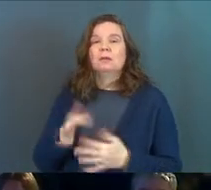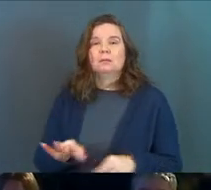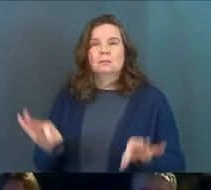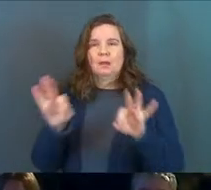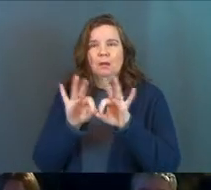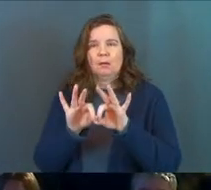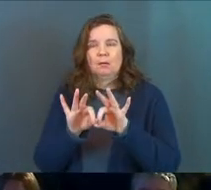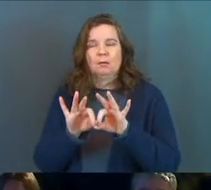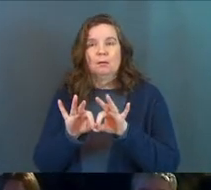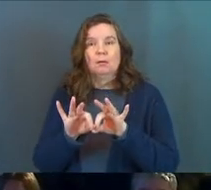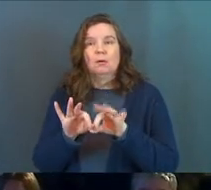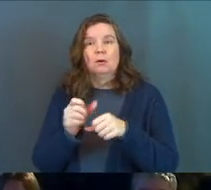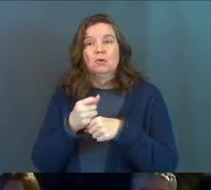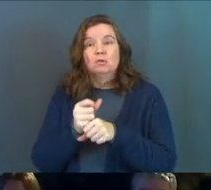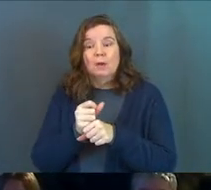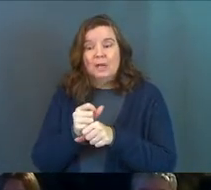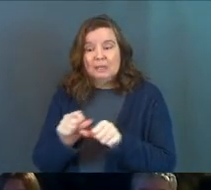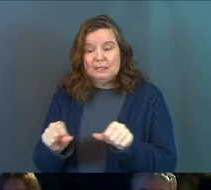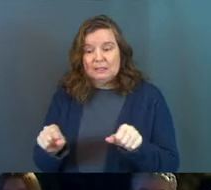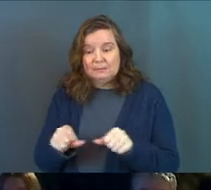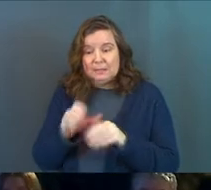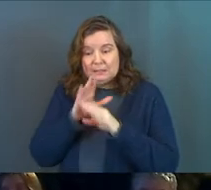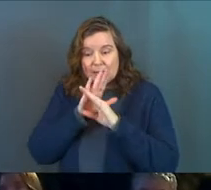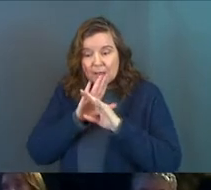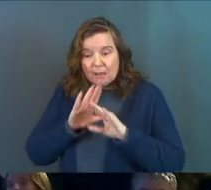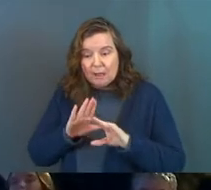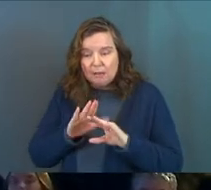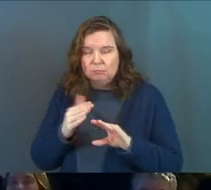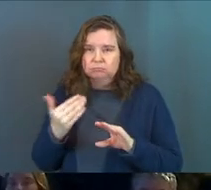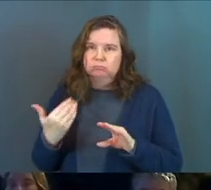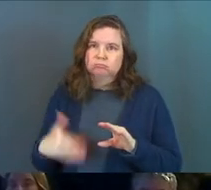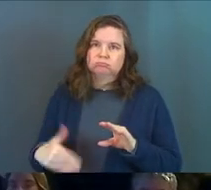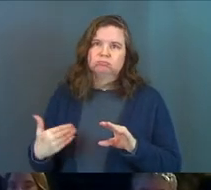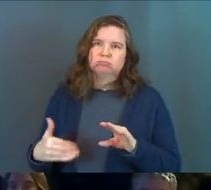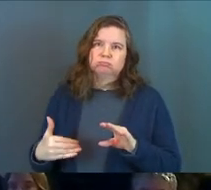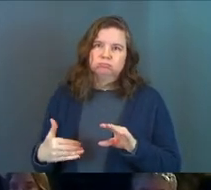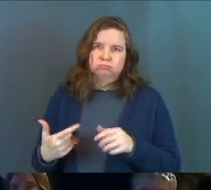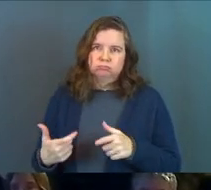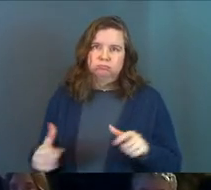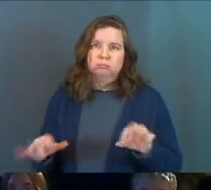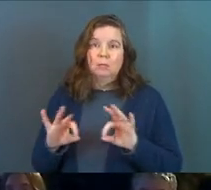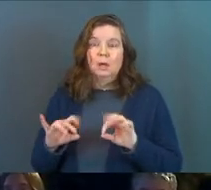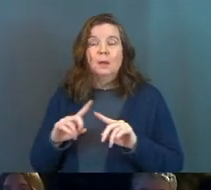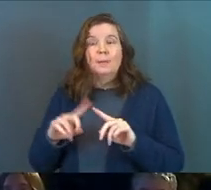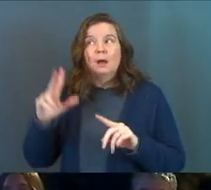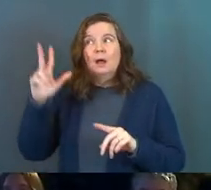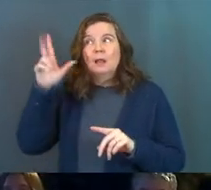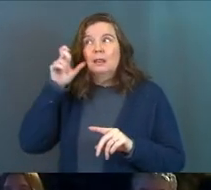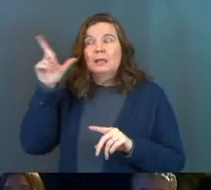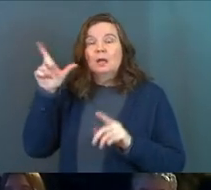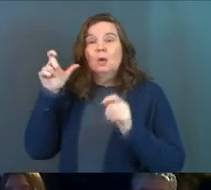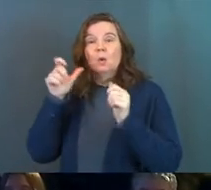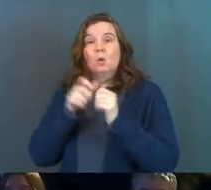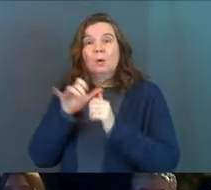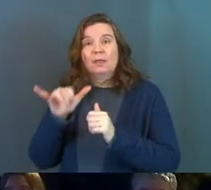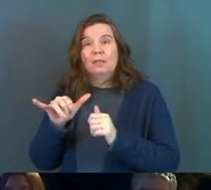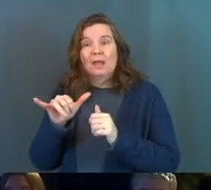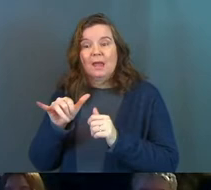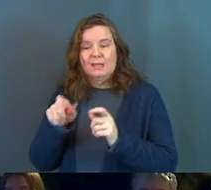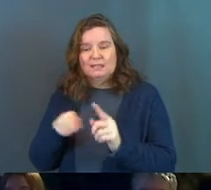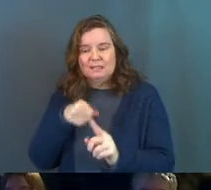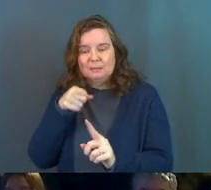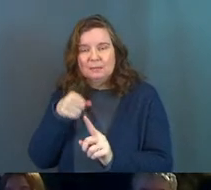matter. Just creating that space of silence is so much. But listen to him with that